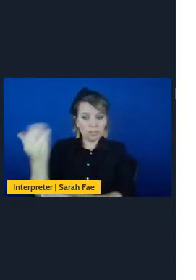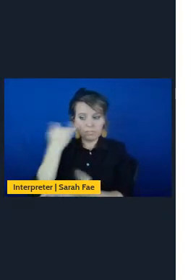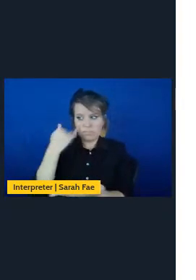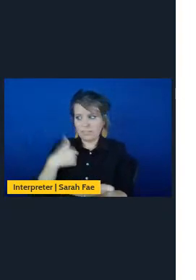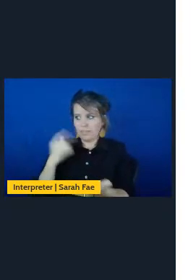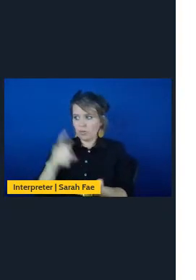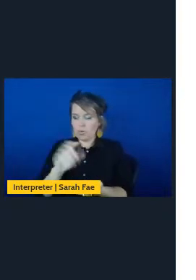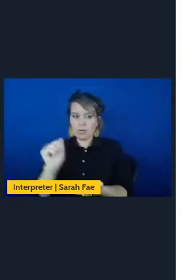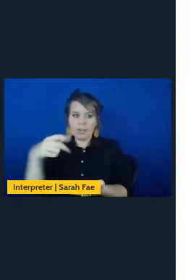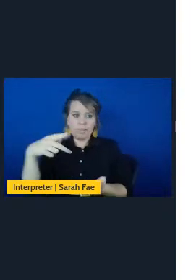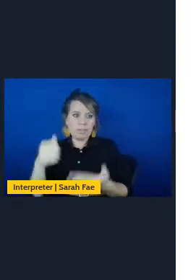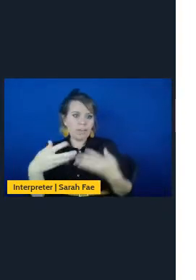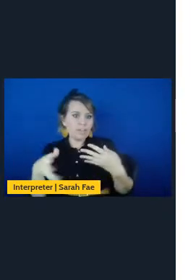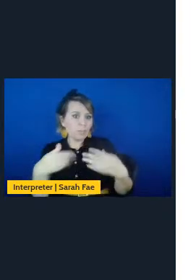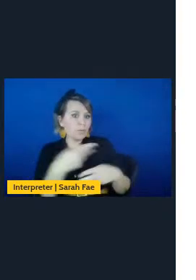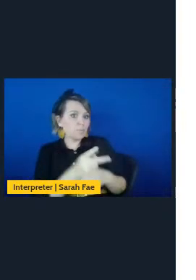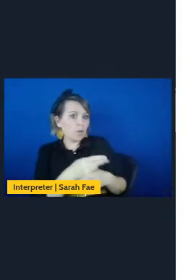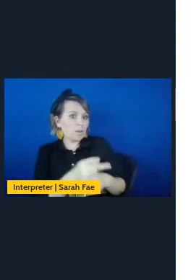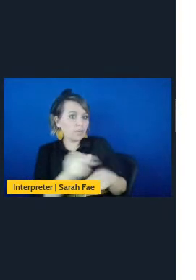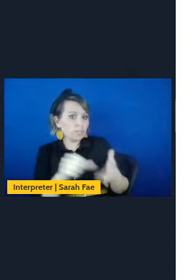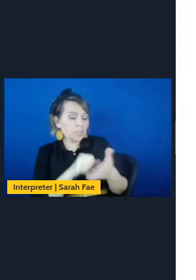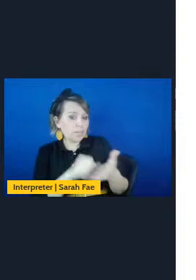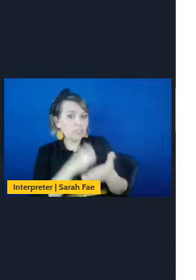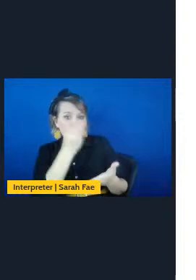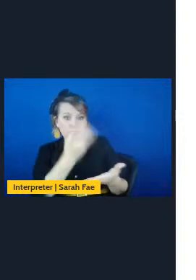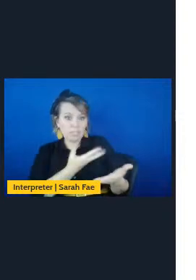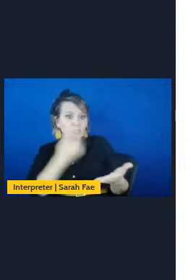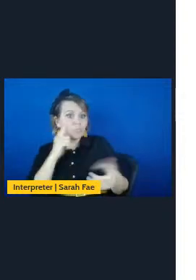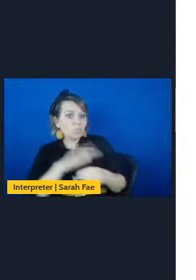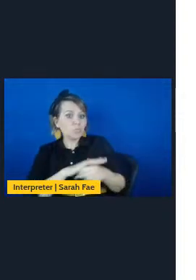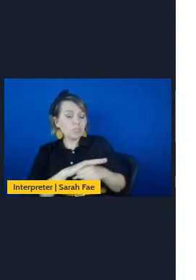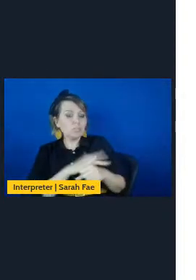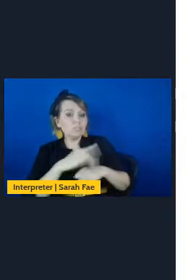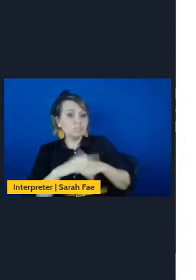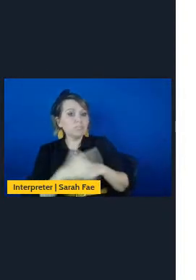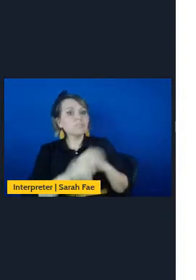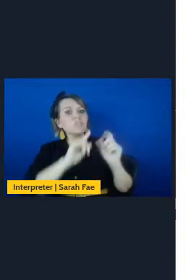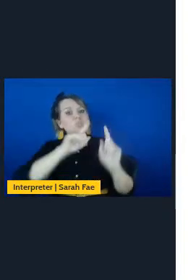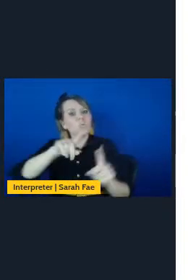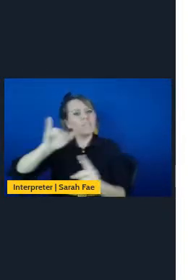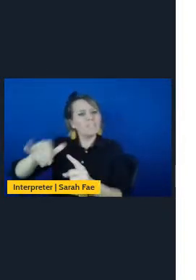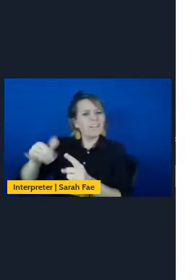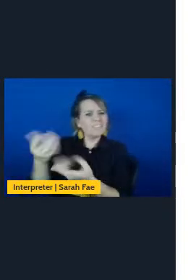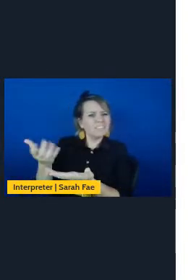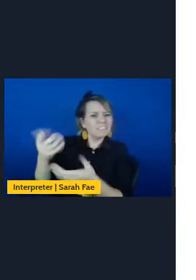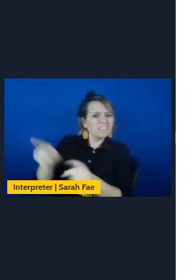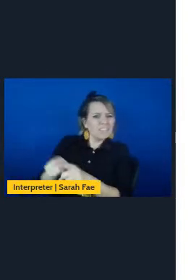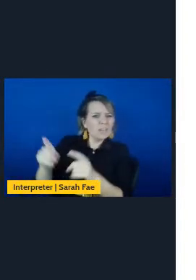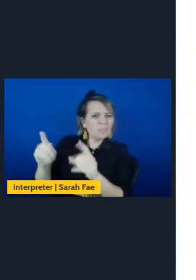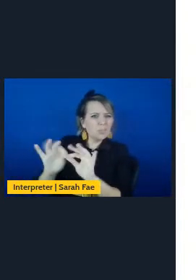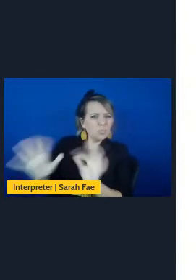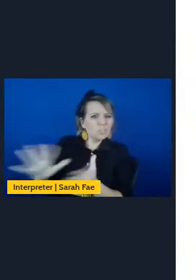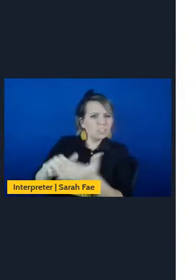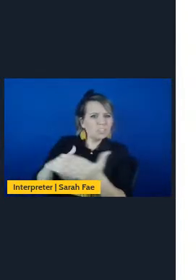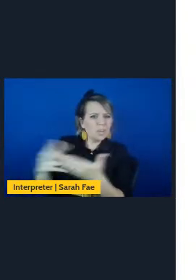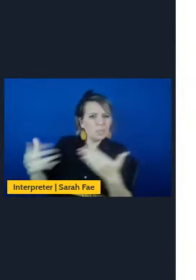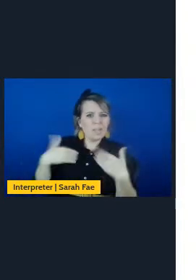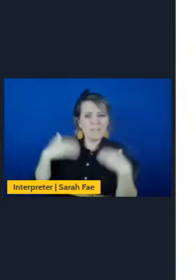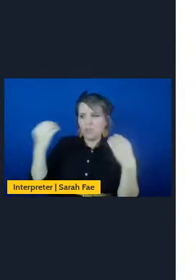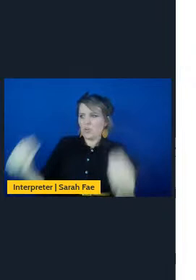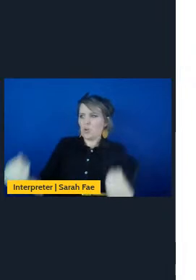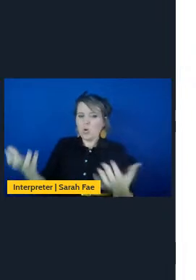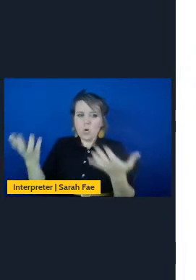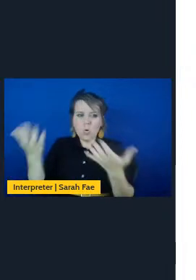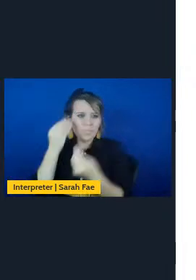API gateway product page, it tells me for regional availability to visit that same useless table and doesn't give any indication